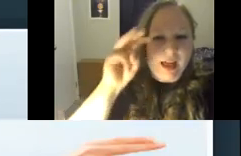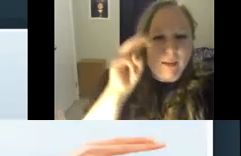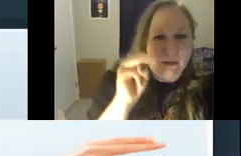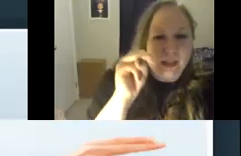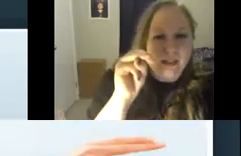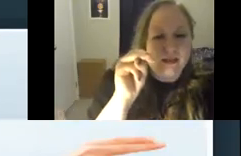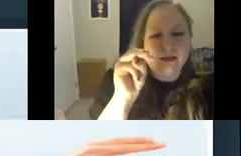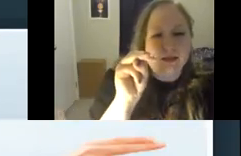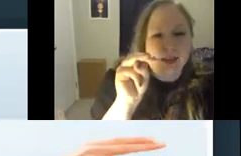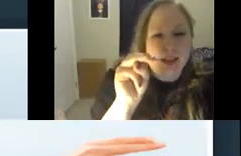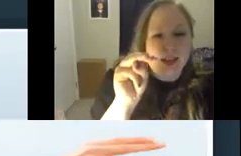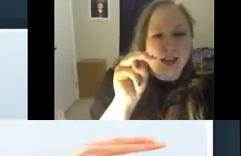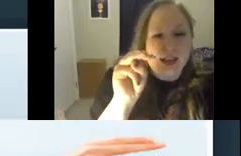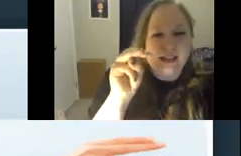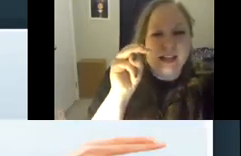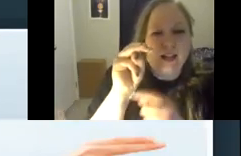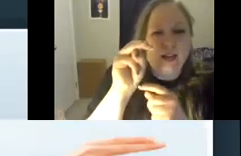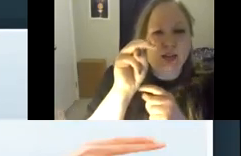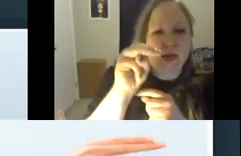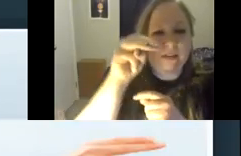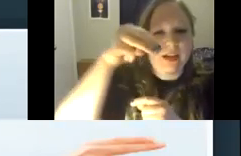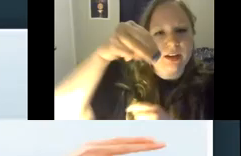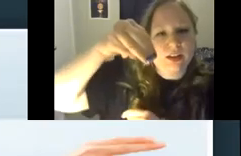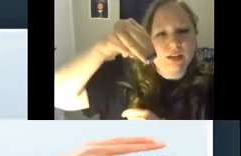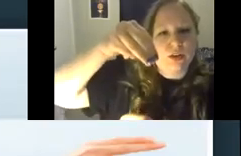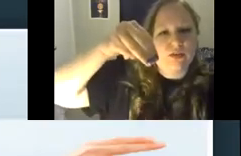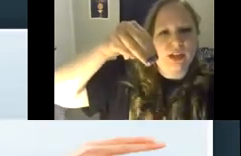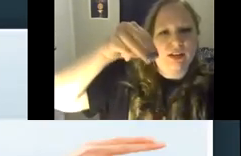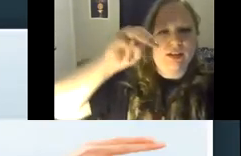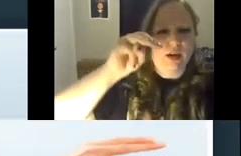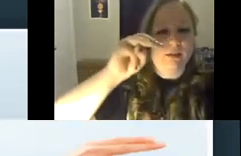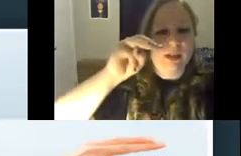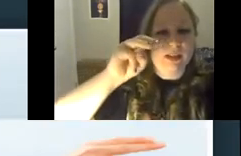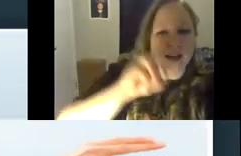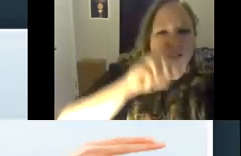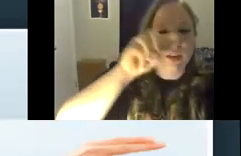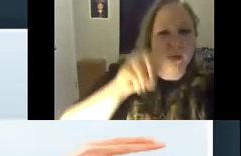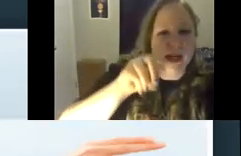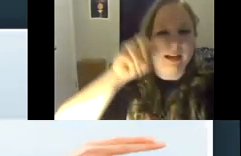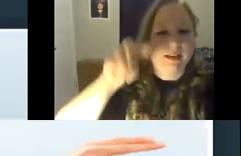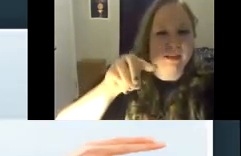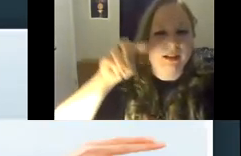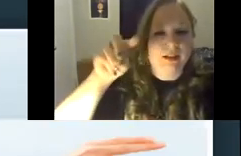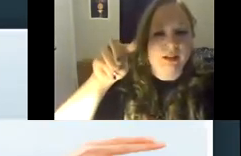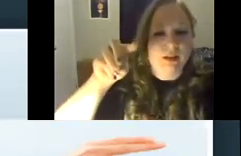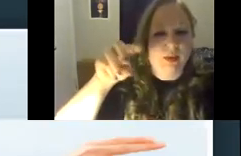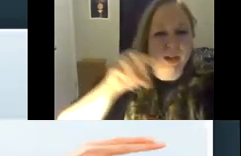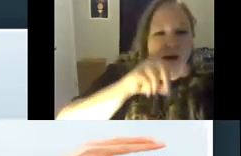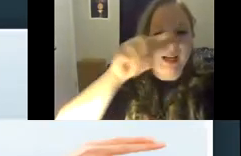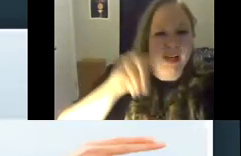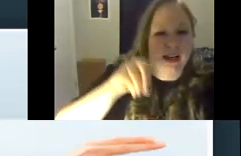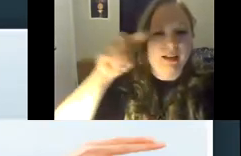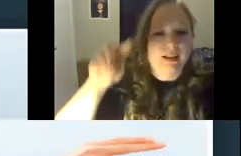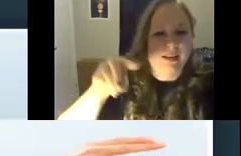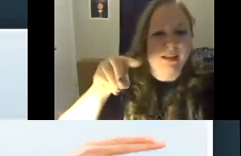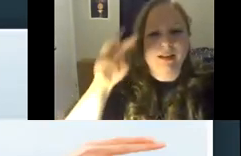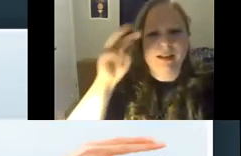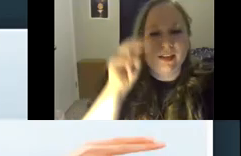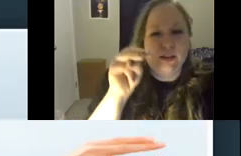And M. It's like your three fingers are over your thumb, like the three when you're writing